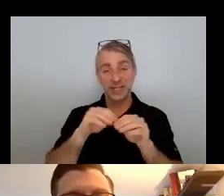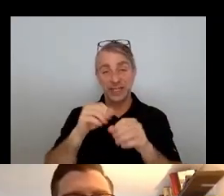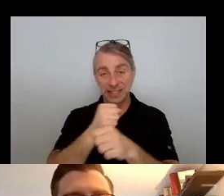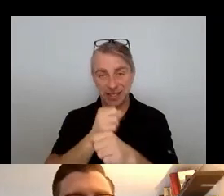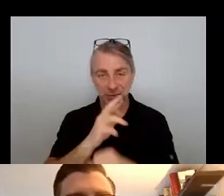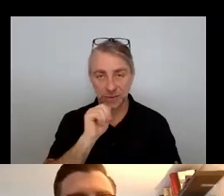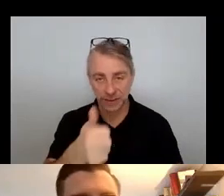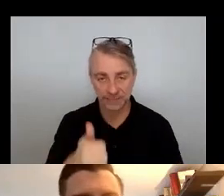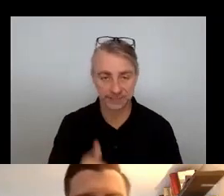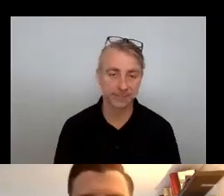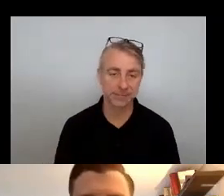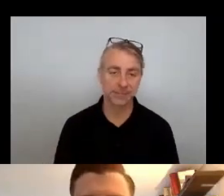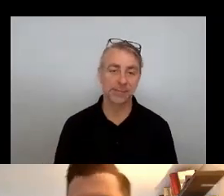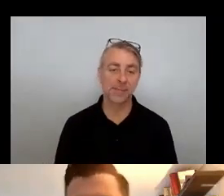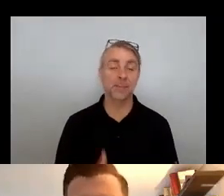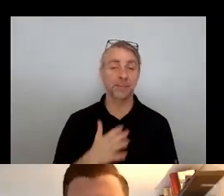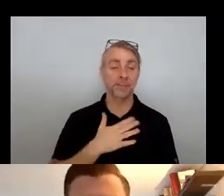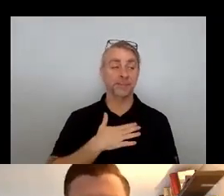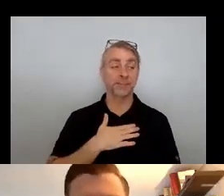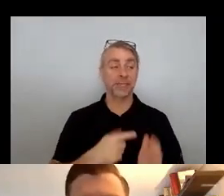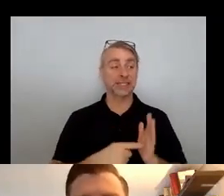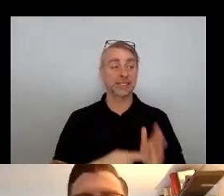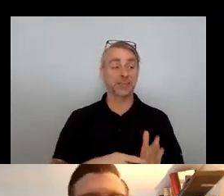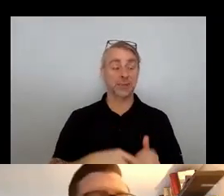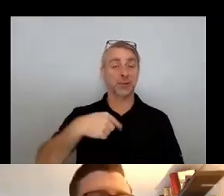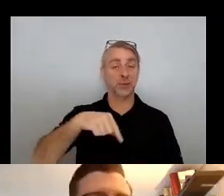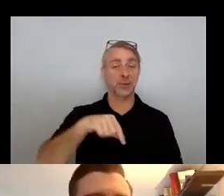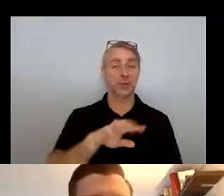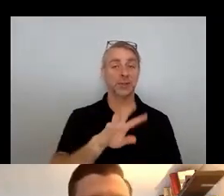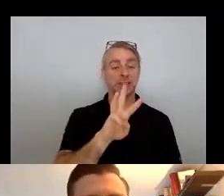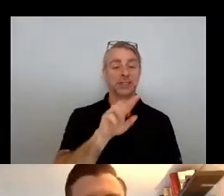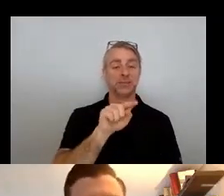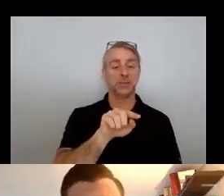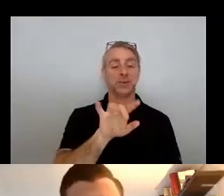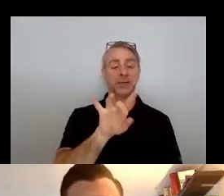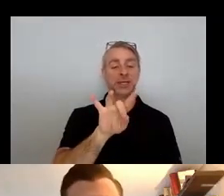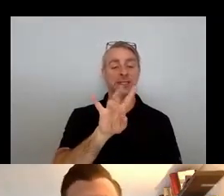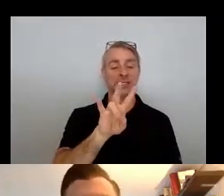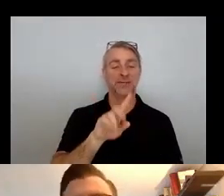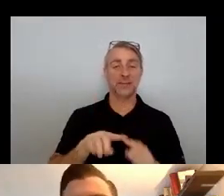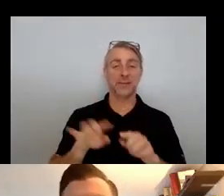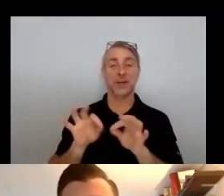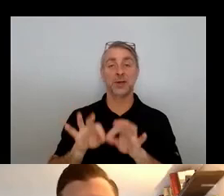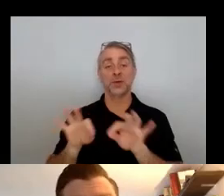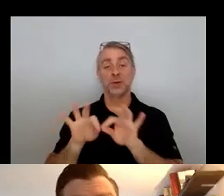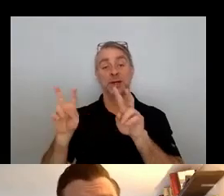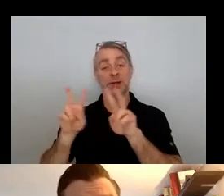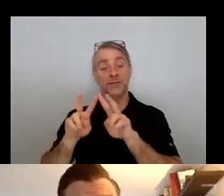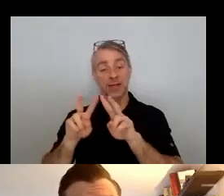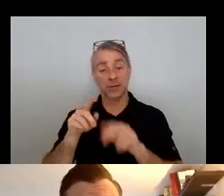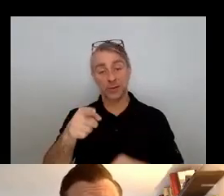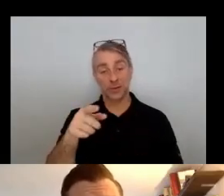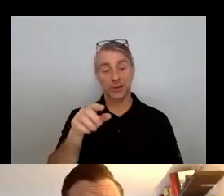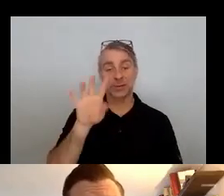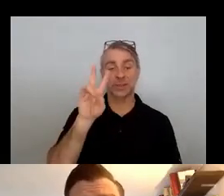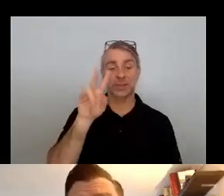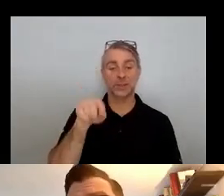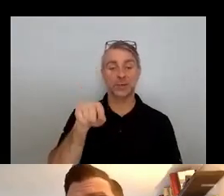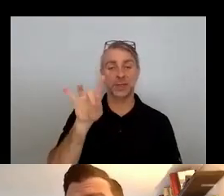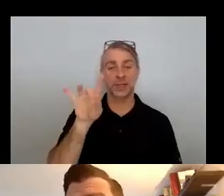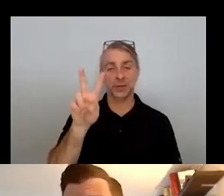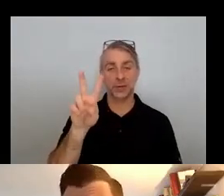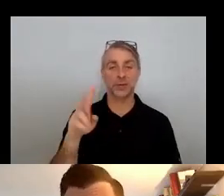of about 6.78 or so. The critical value is 7.82. We don't reject the null